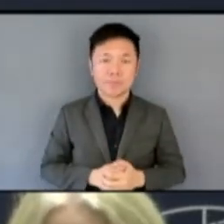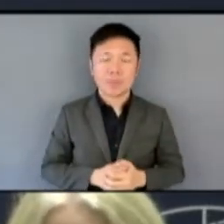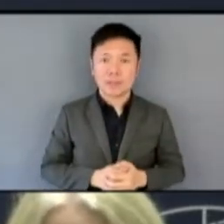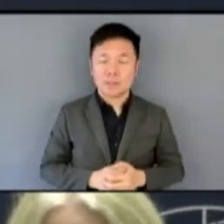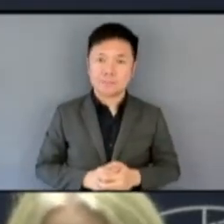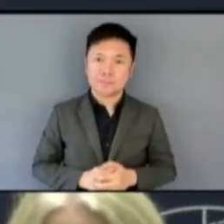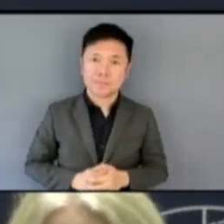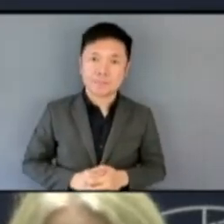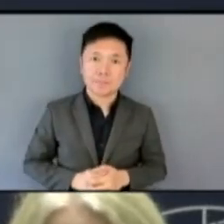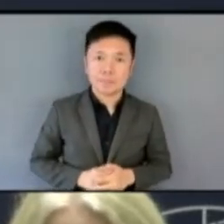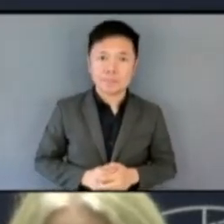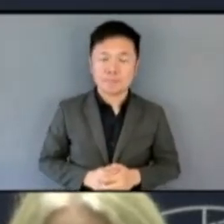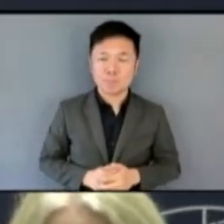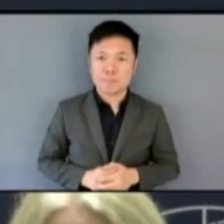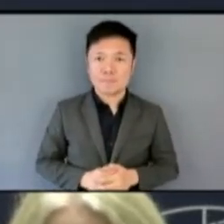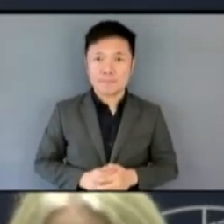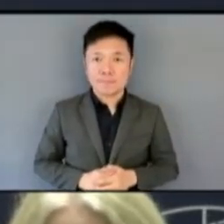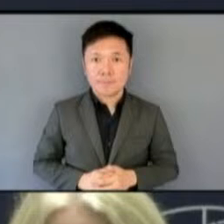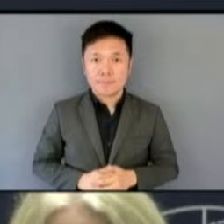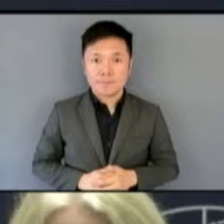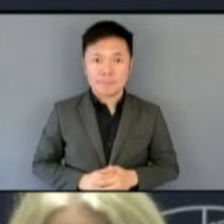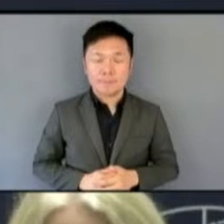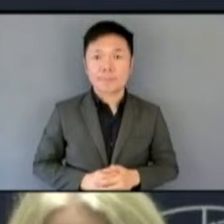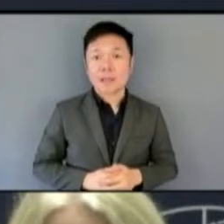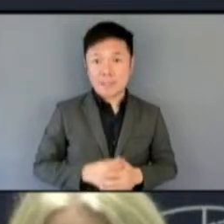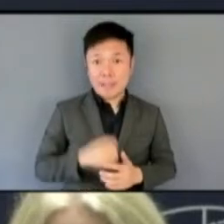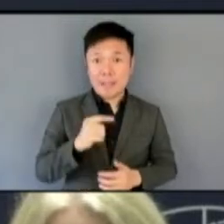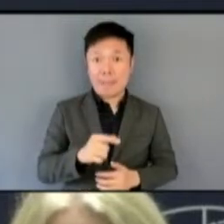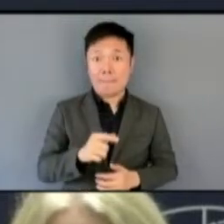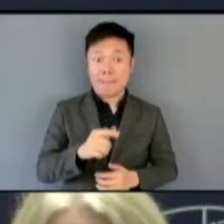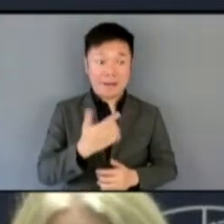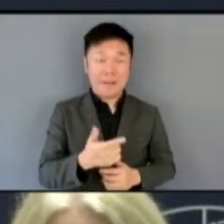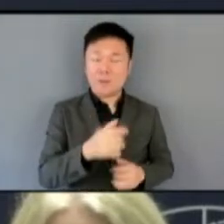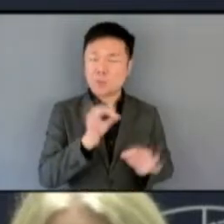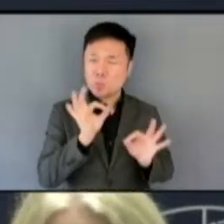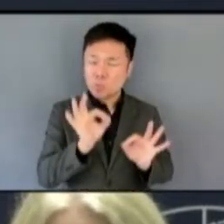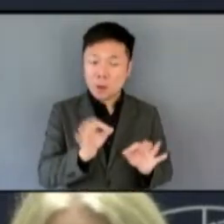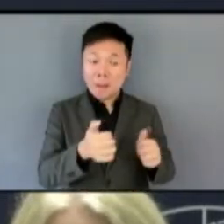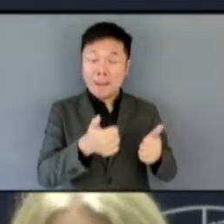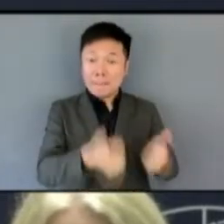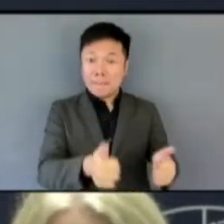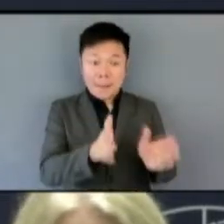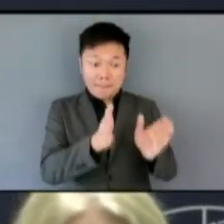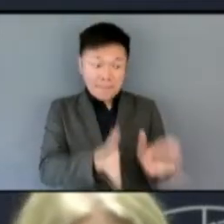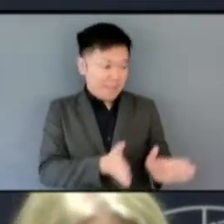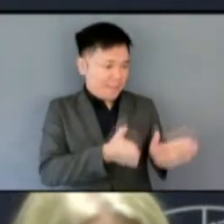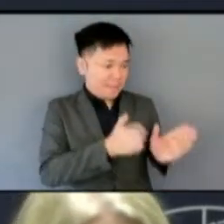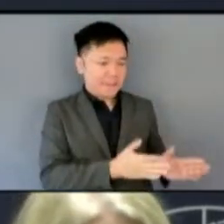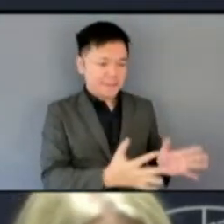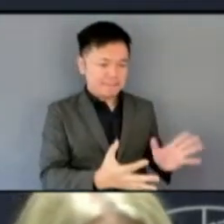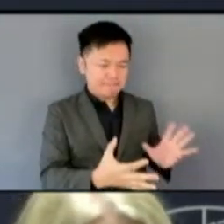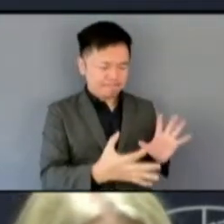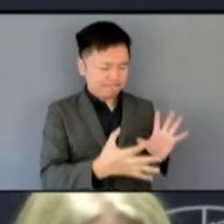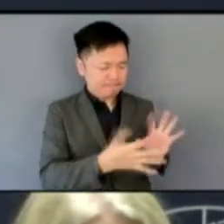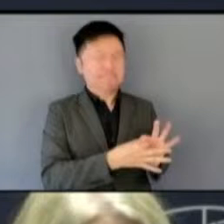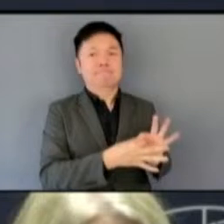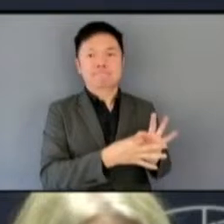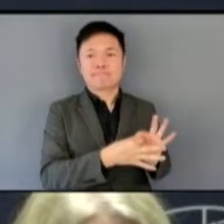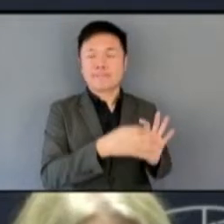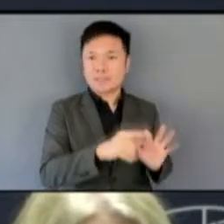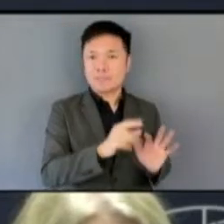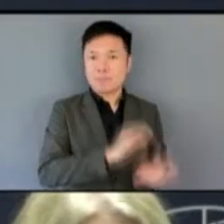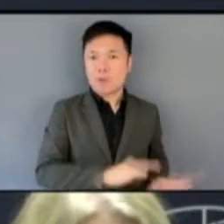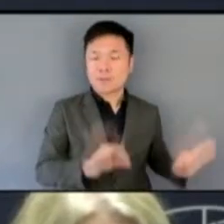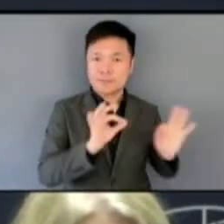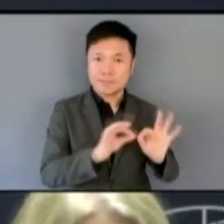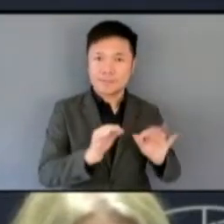lot earlier. The more human the relationship is, the more healthy that dyad actually becomes. And what I mean